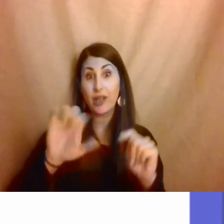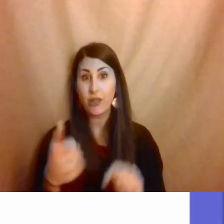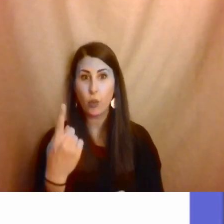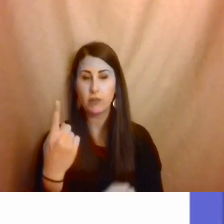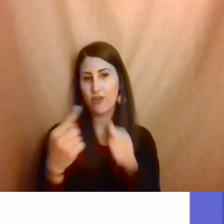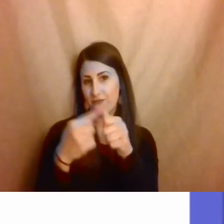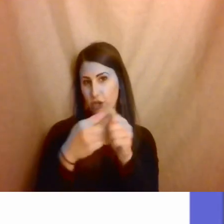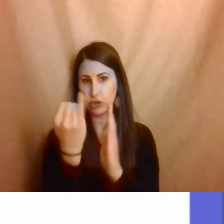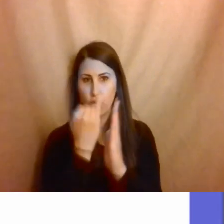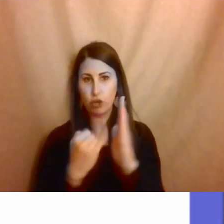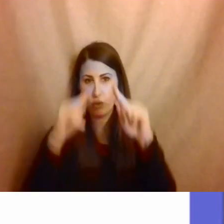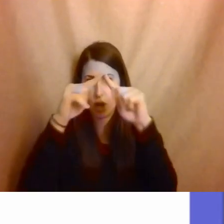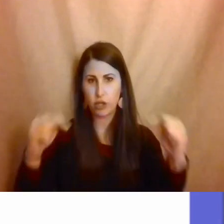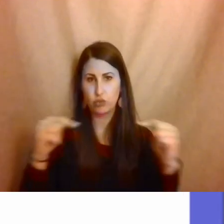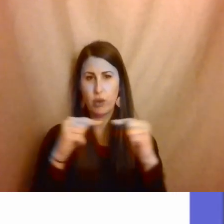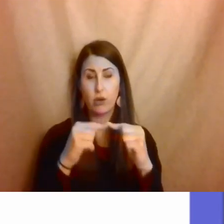be very tall?